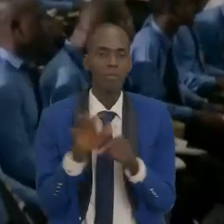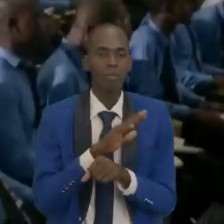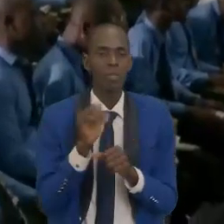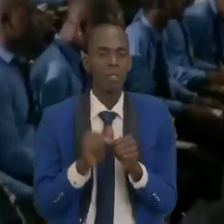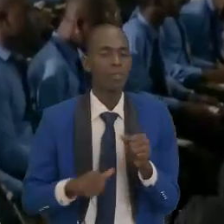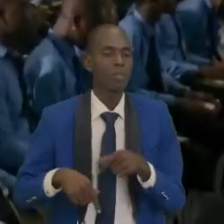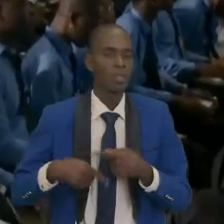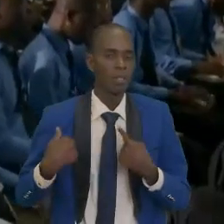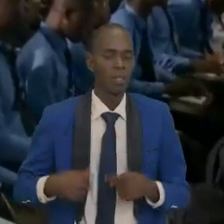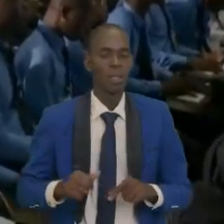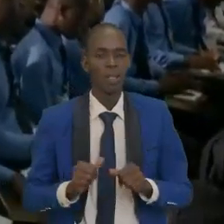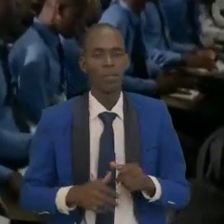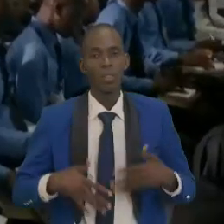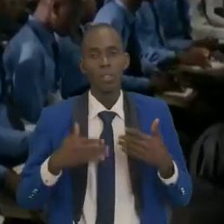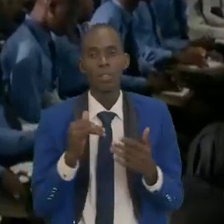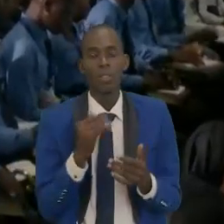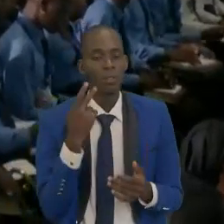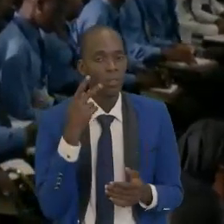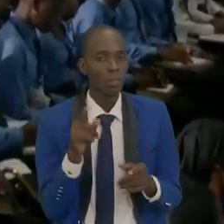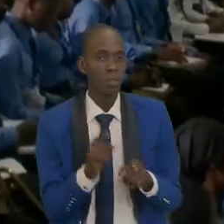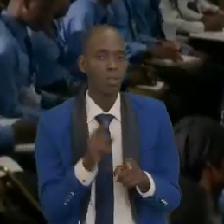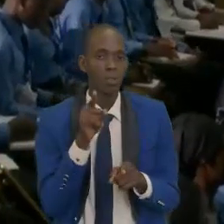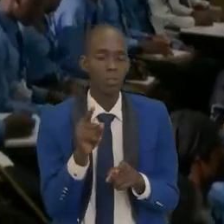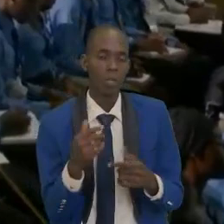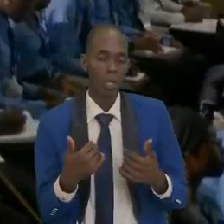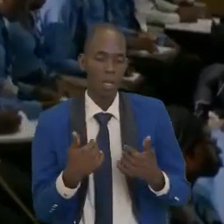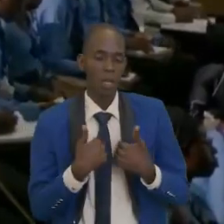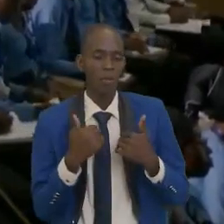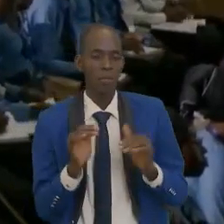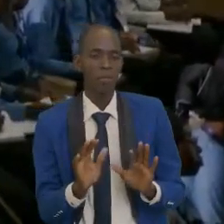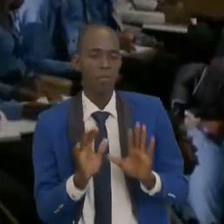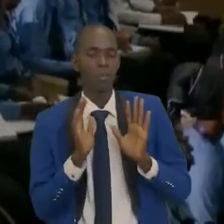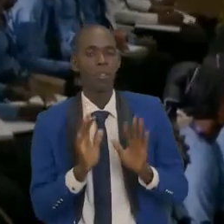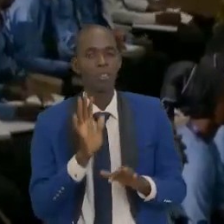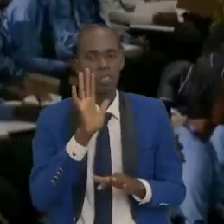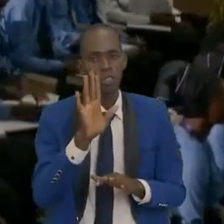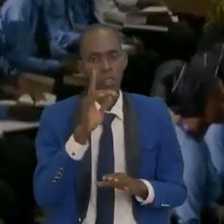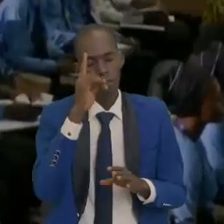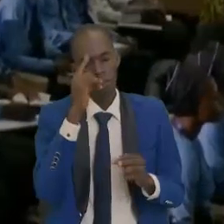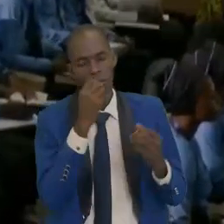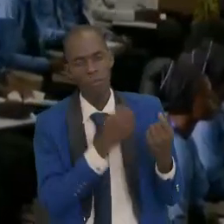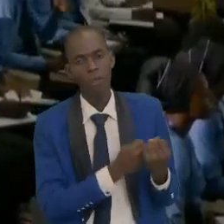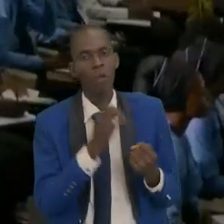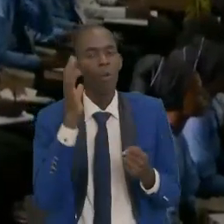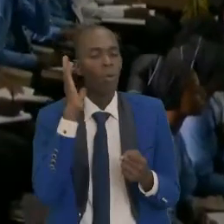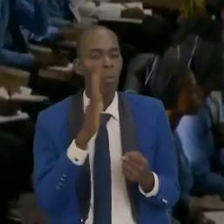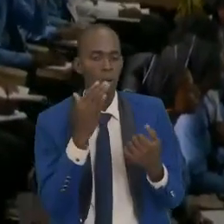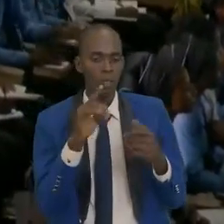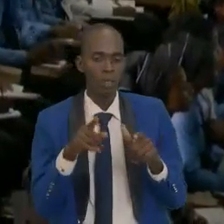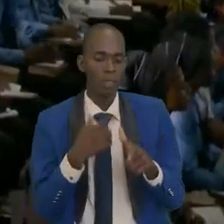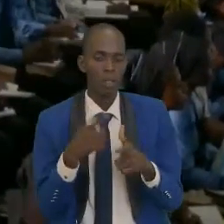as long as you have fear your faith is going to be at the bottom